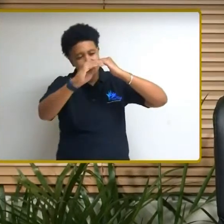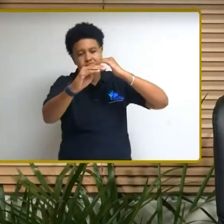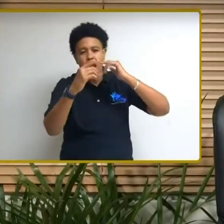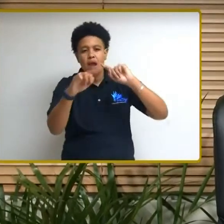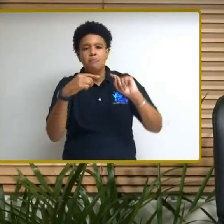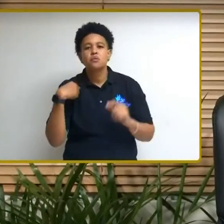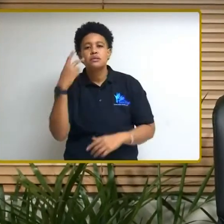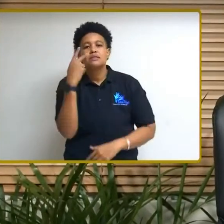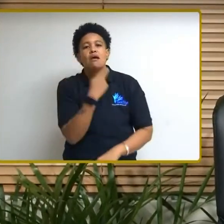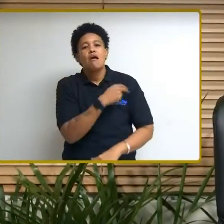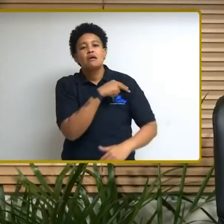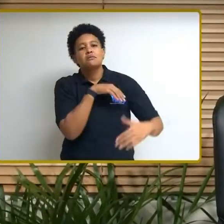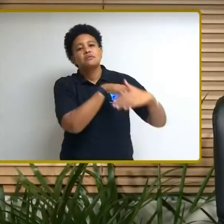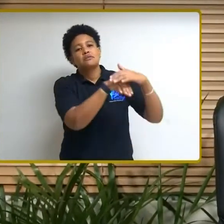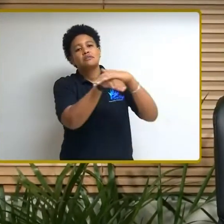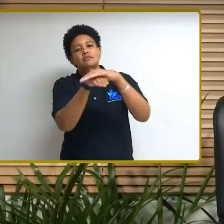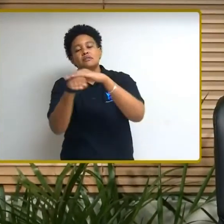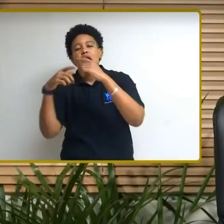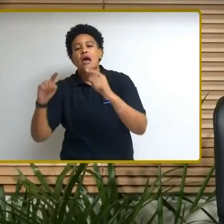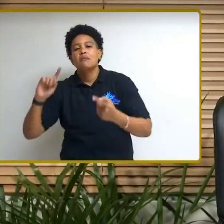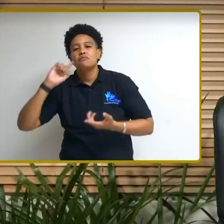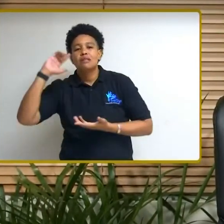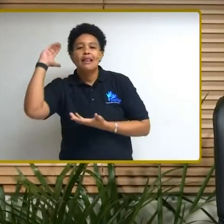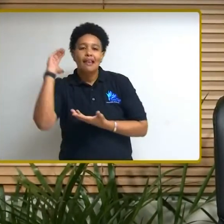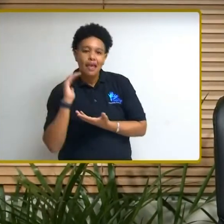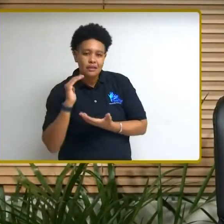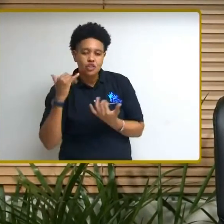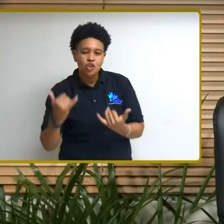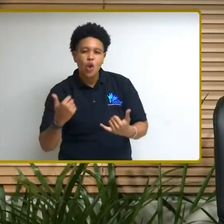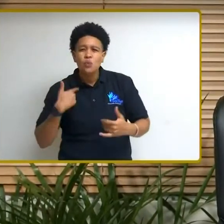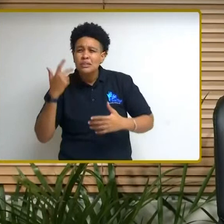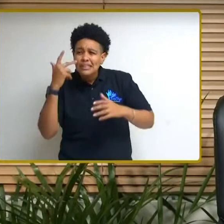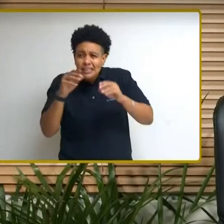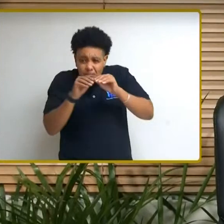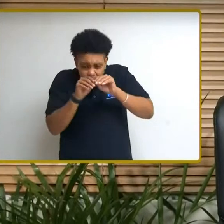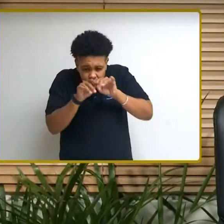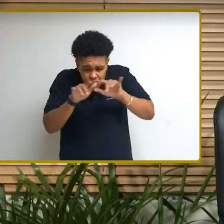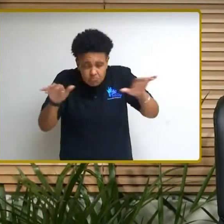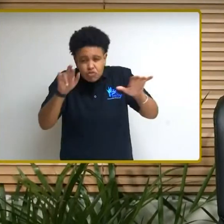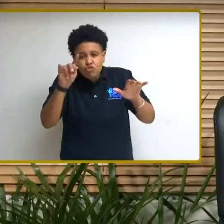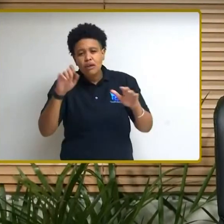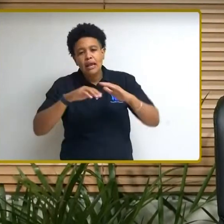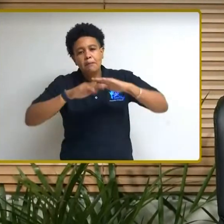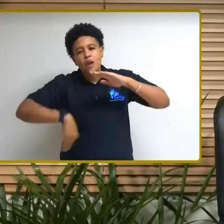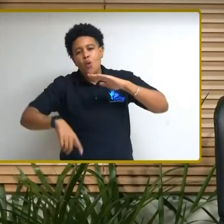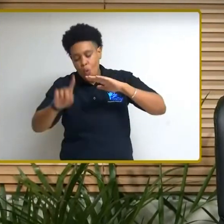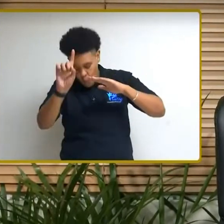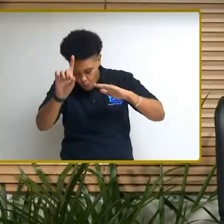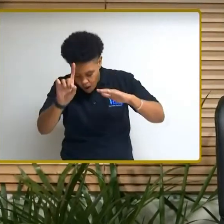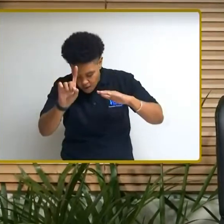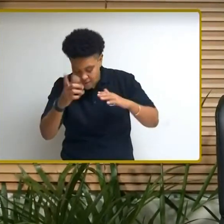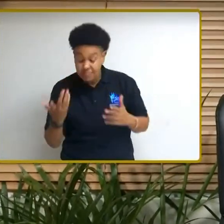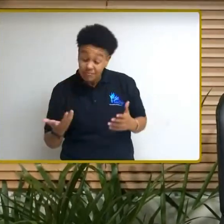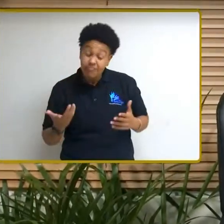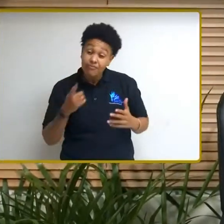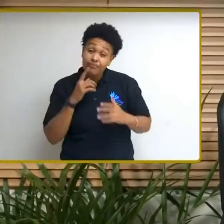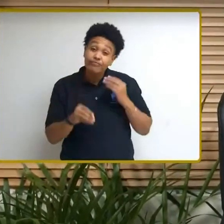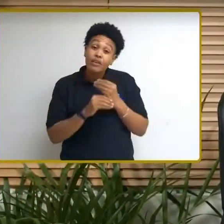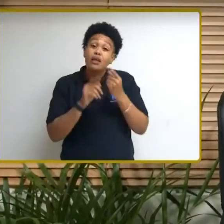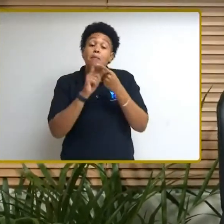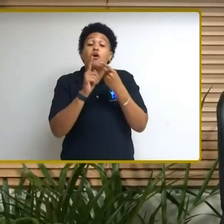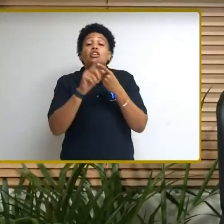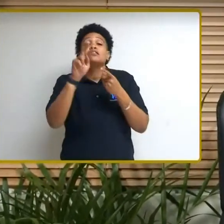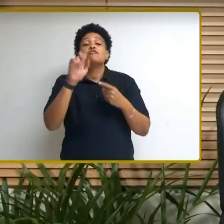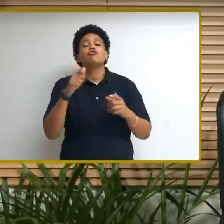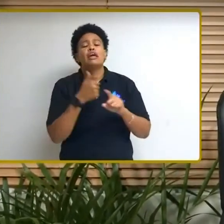seeing hospitalization going down. We're seeing a reproductive rate going below 1, and the positivity